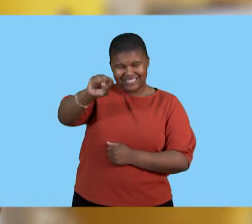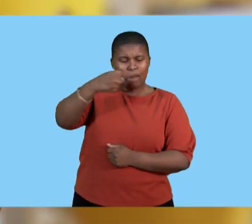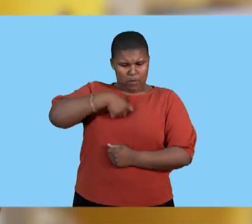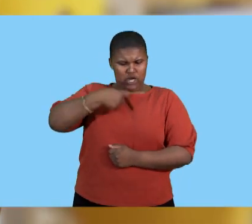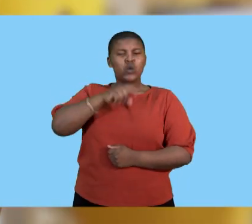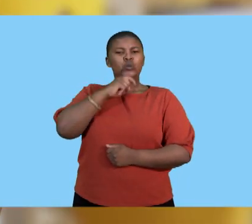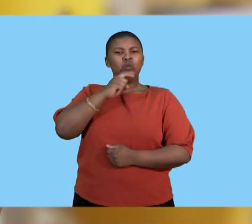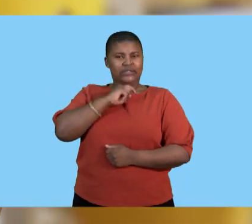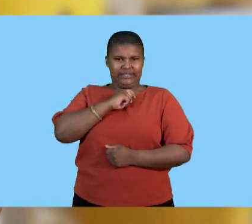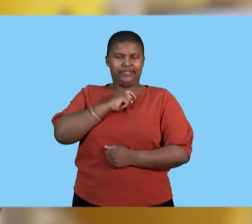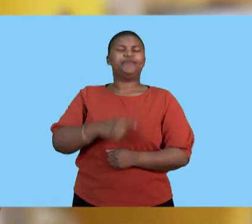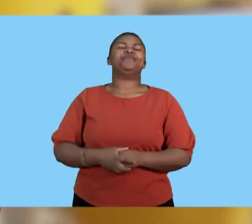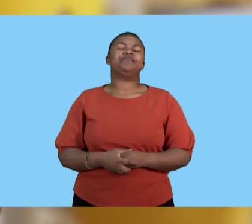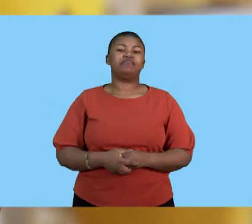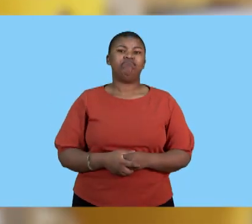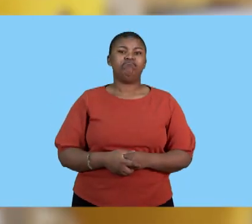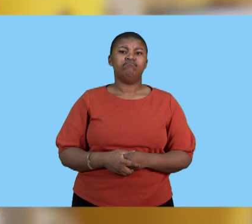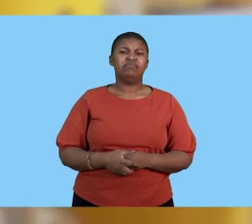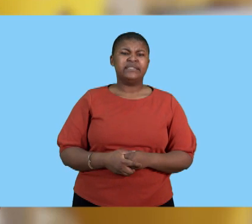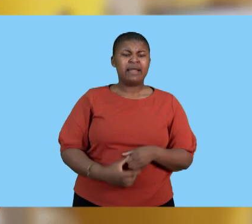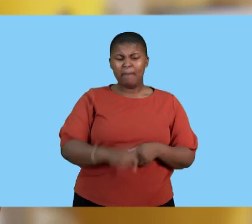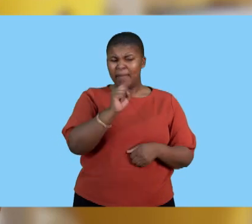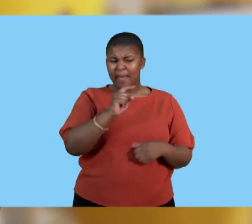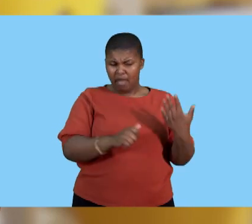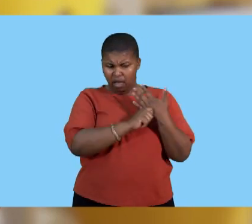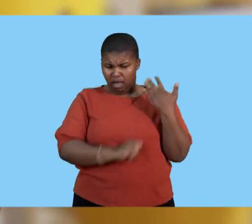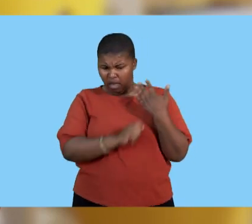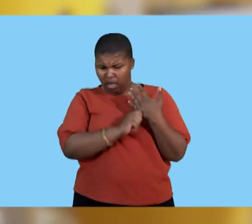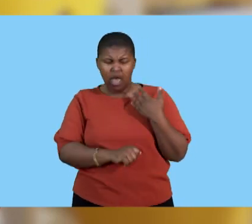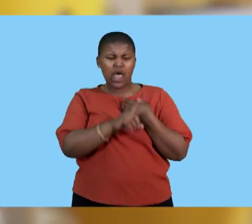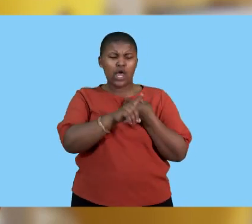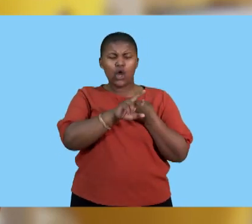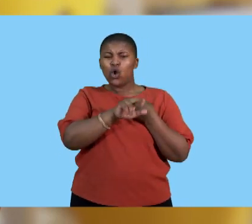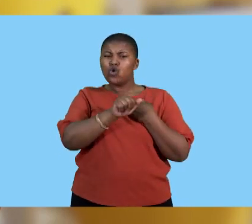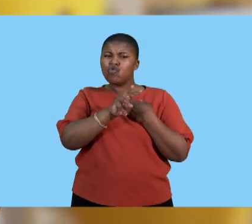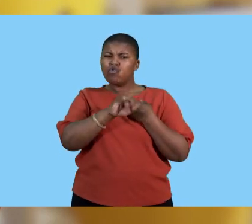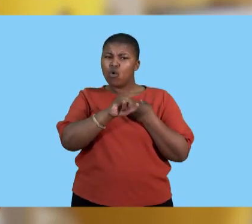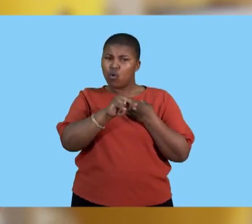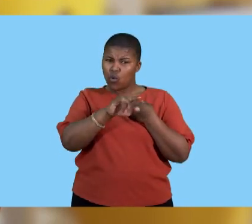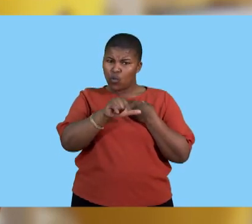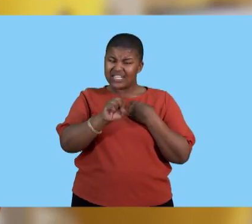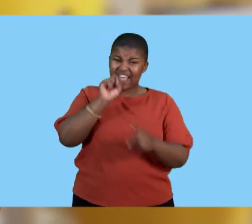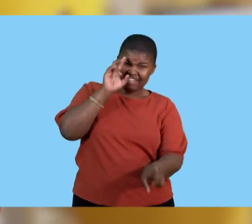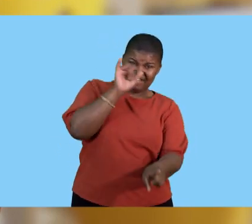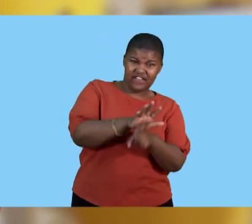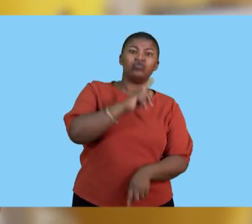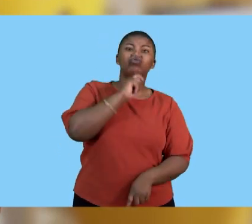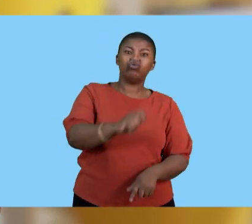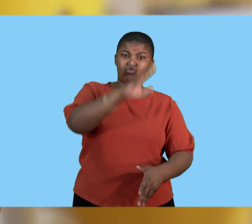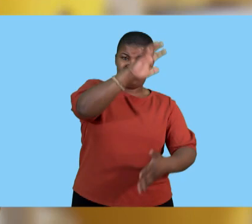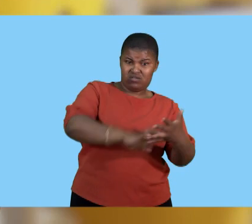called drawings. These drawings do not directly affect our statement of comprehensive